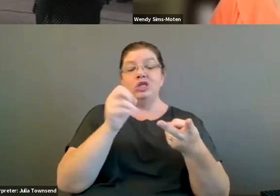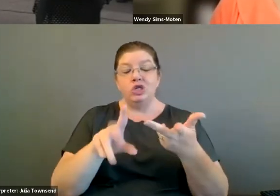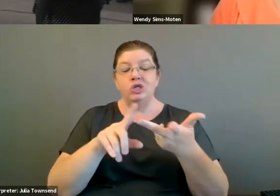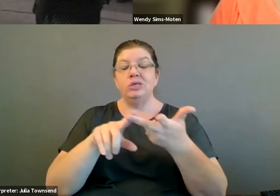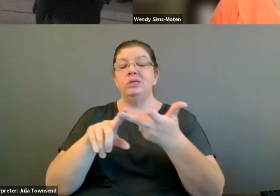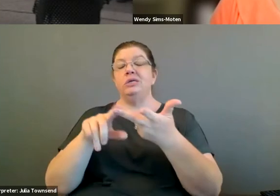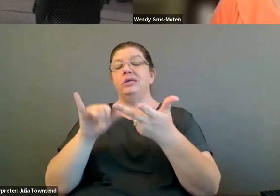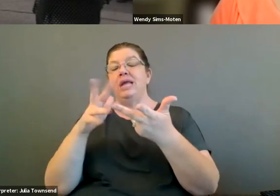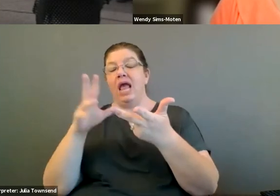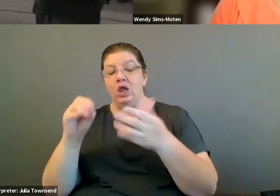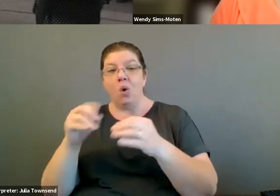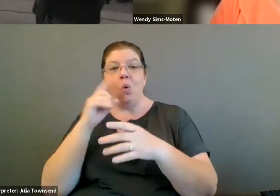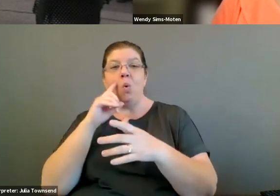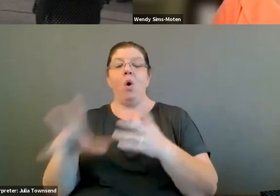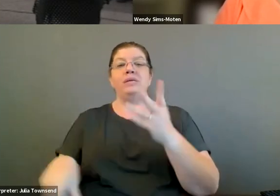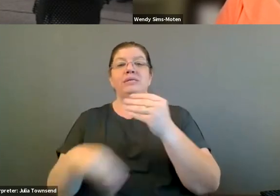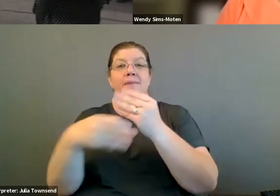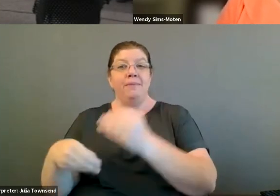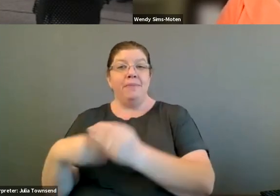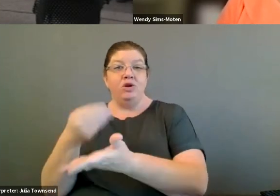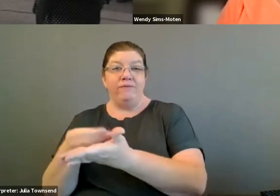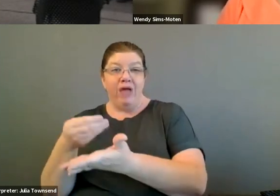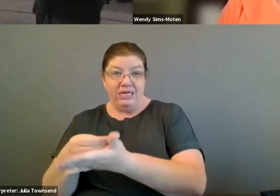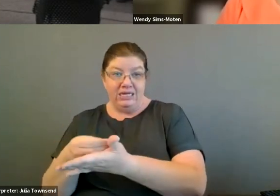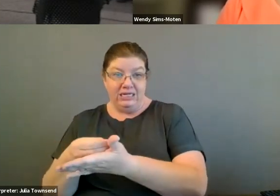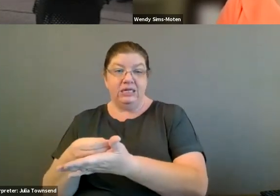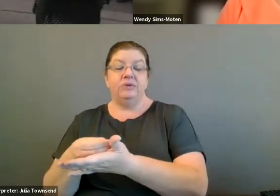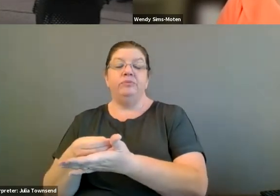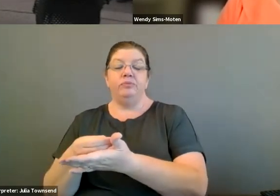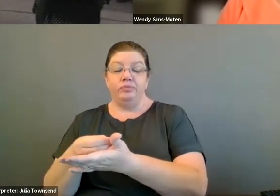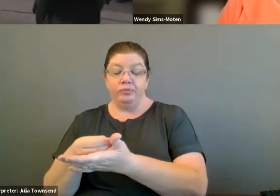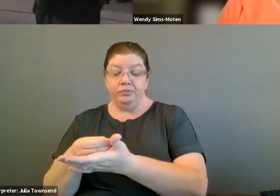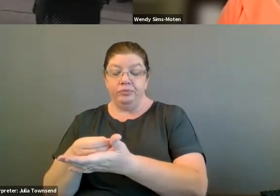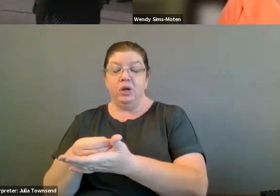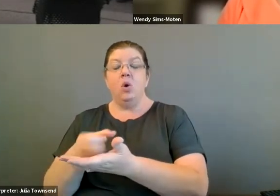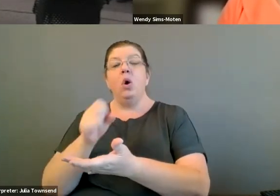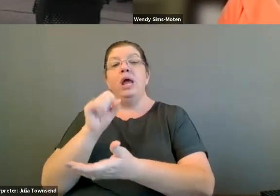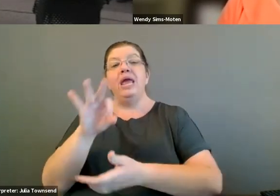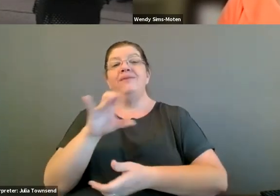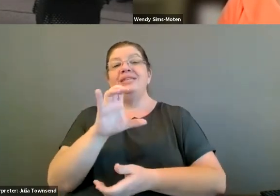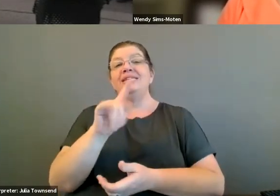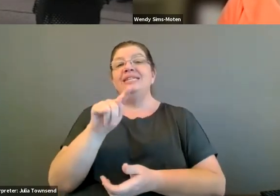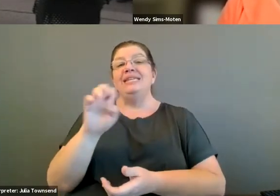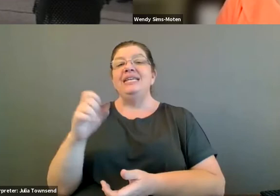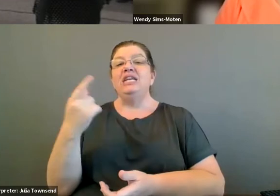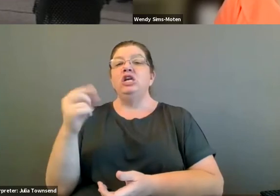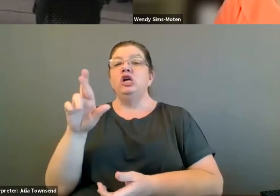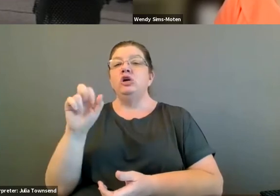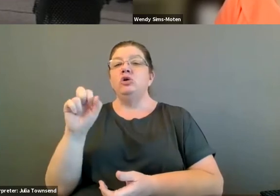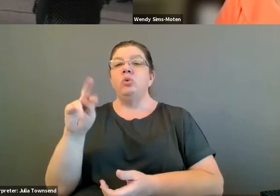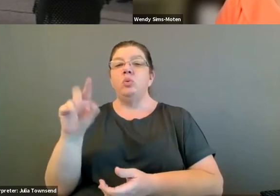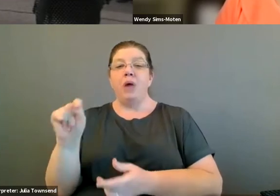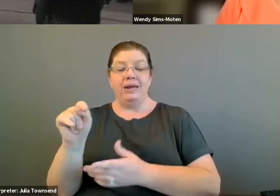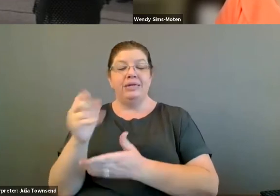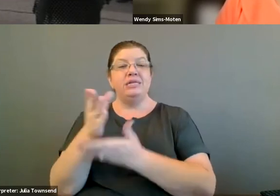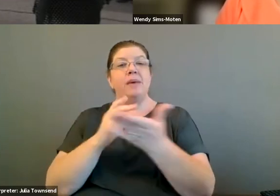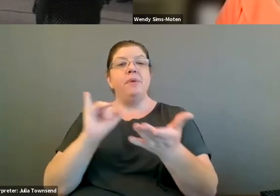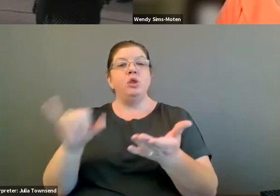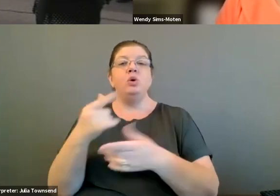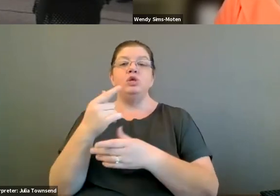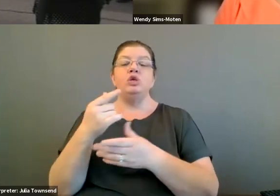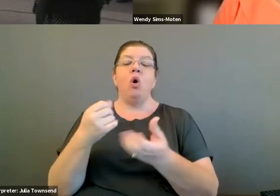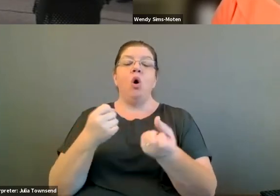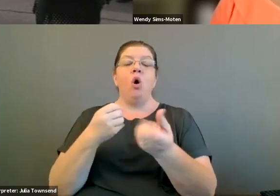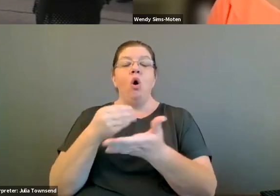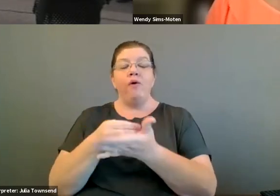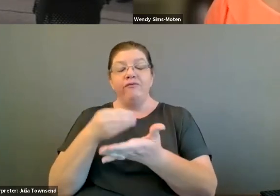ELO, or if it's a supplemental funding, or if it's CTE grants, because some of them are grant funded,